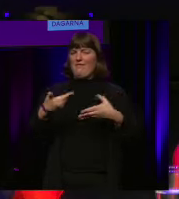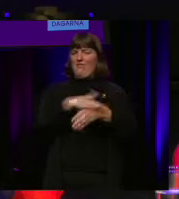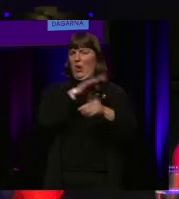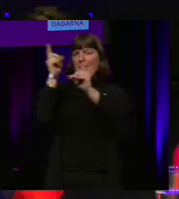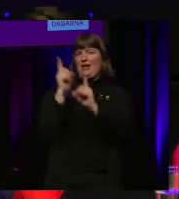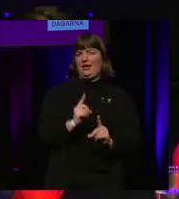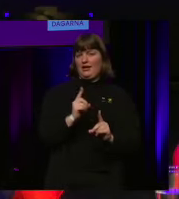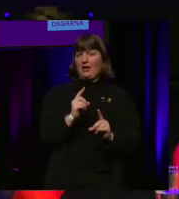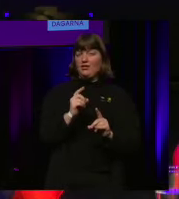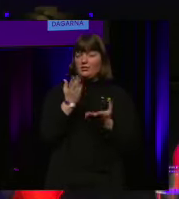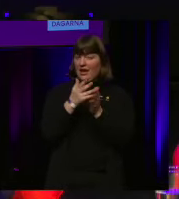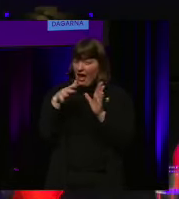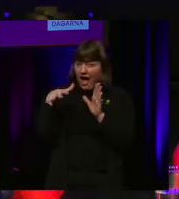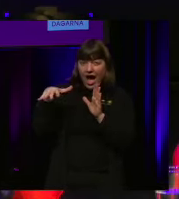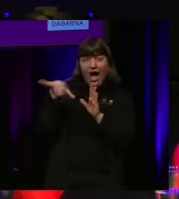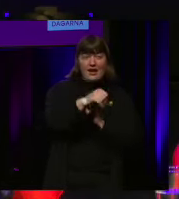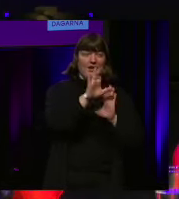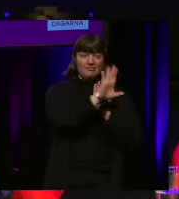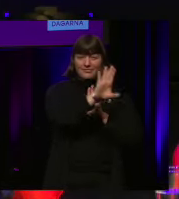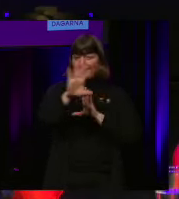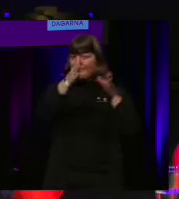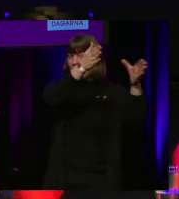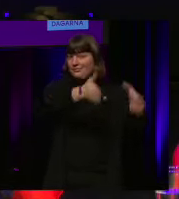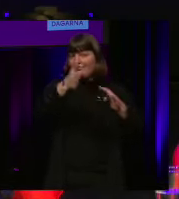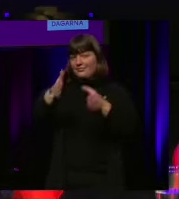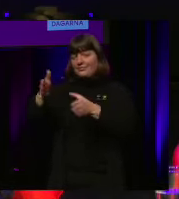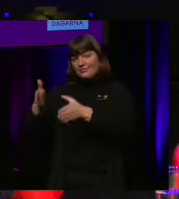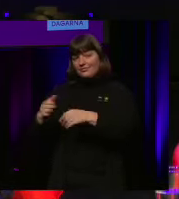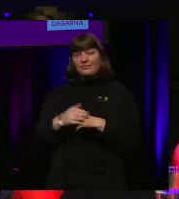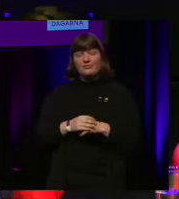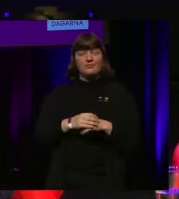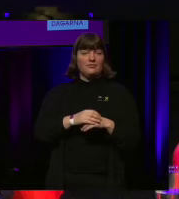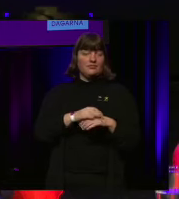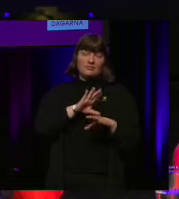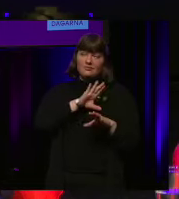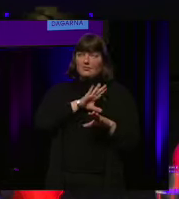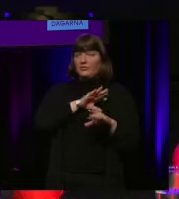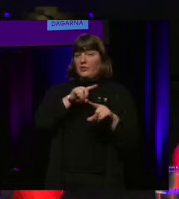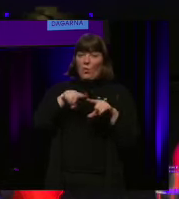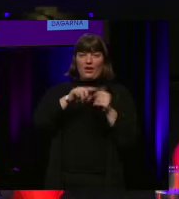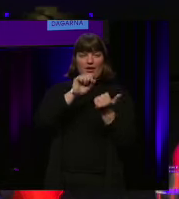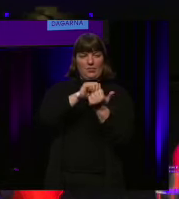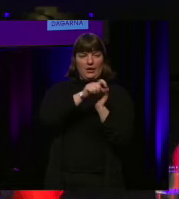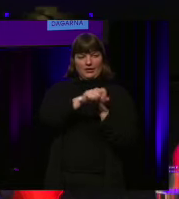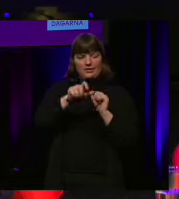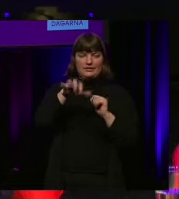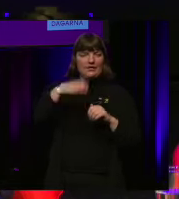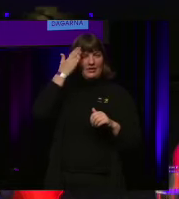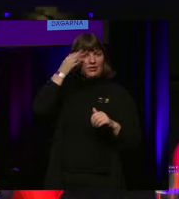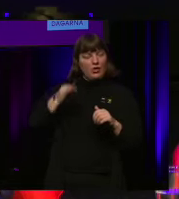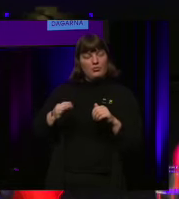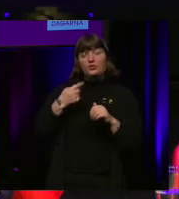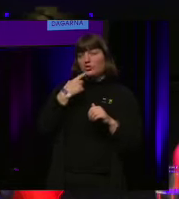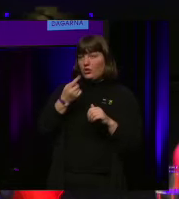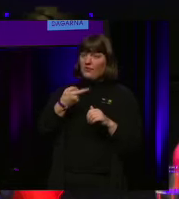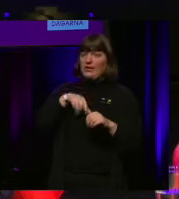to every human being. And this other political scientist I mentioned, she claimed that, well, we can have